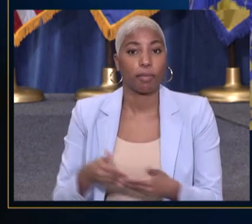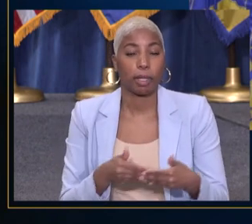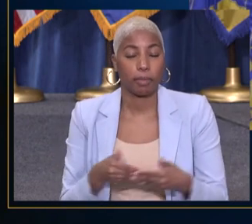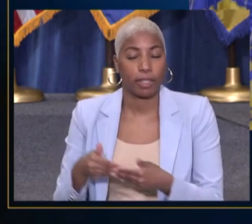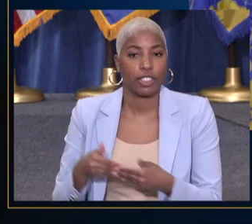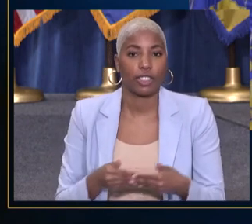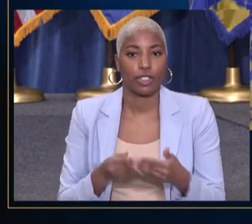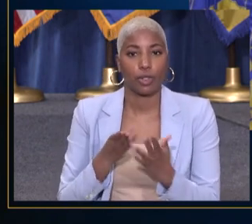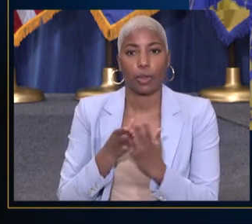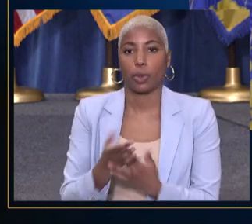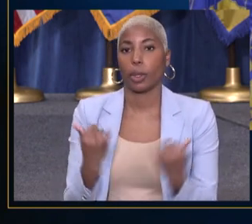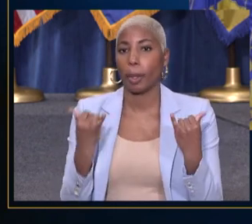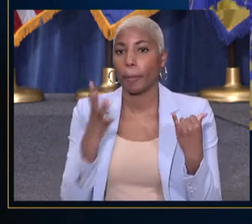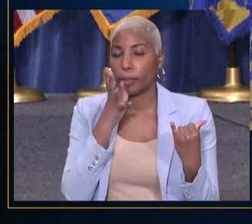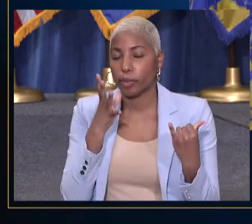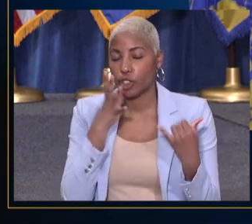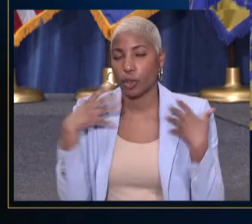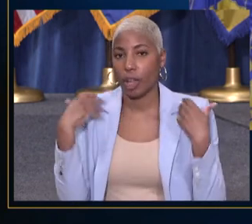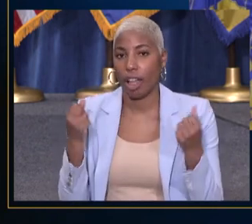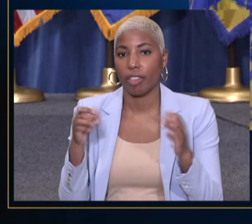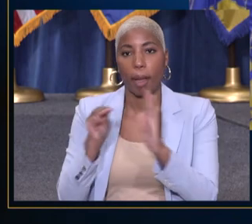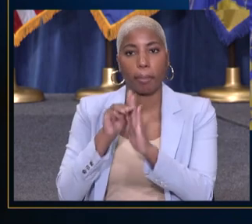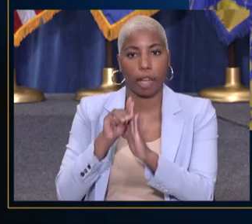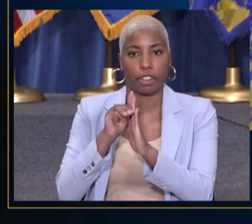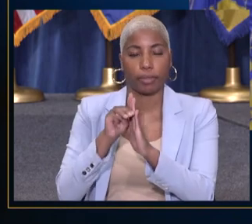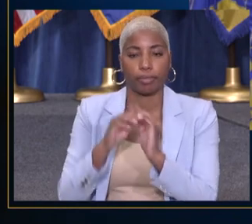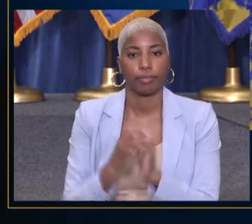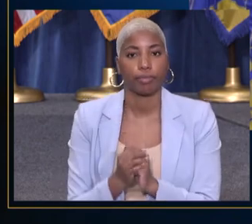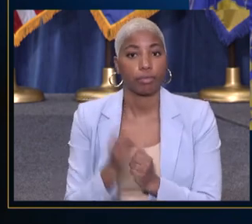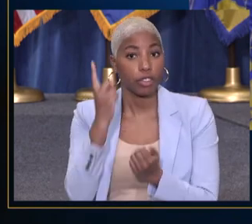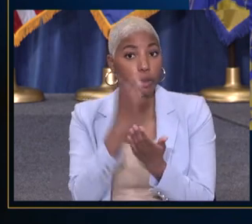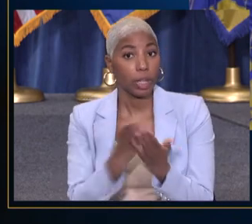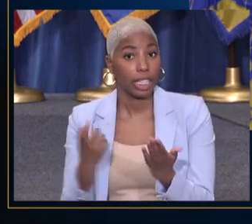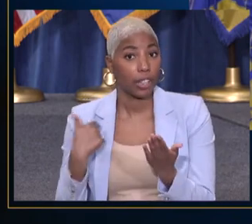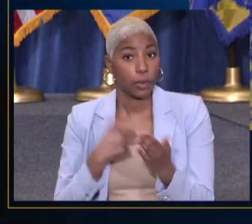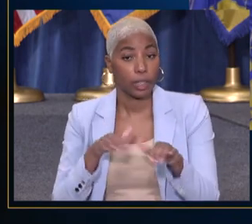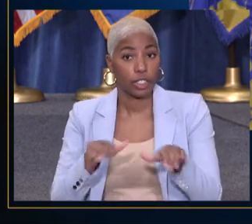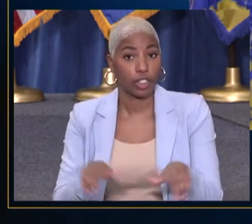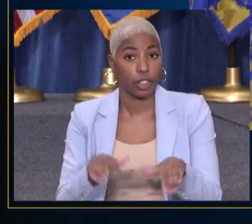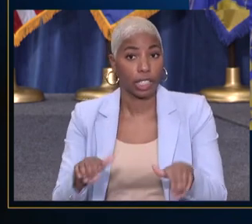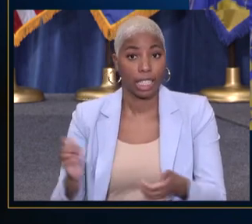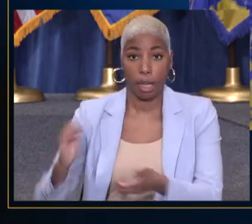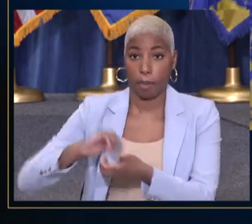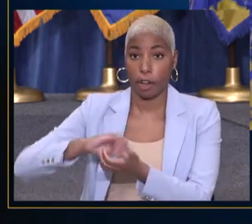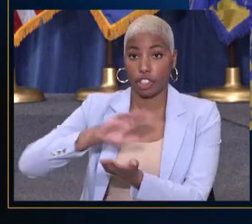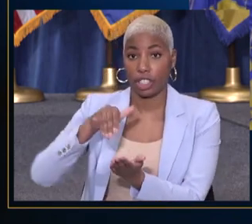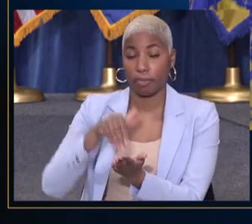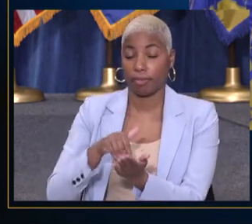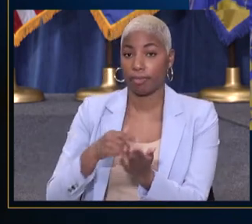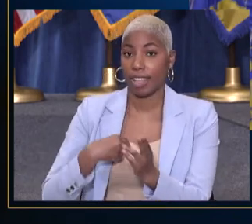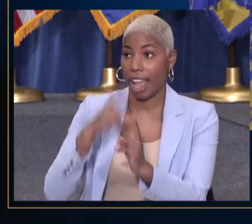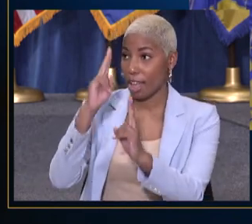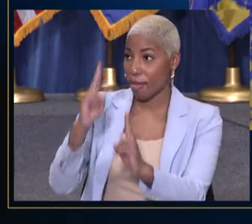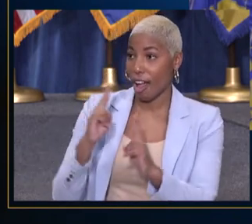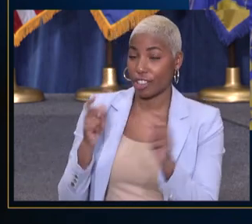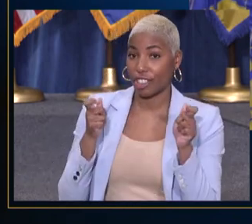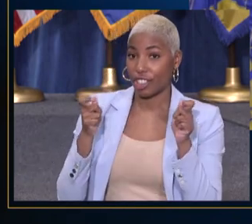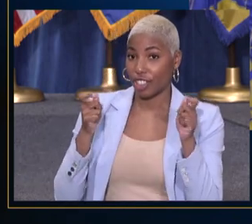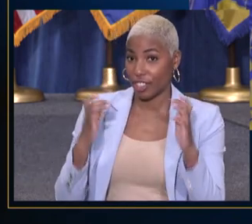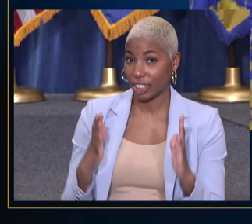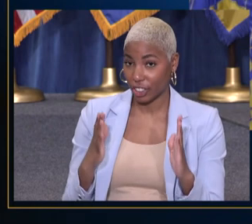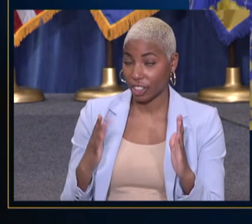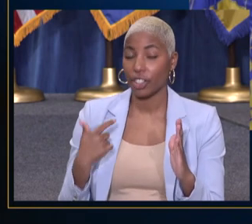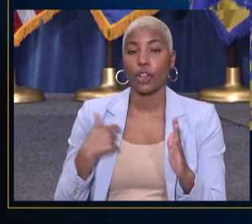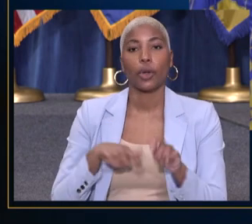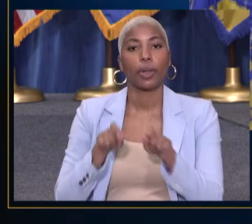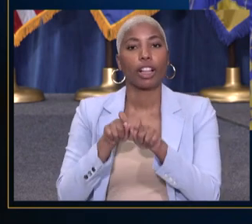maternal health model. And one of the things we have done at the Partnership Center, where I am honored to direct, is we launched